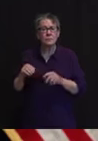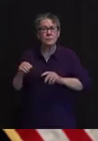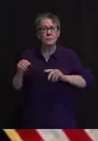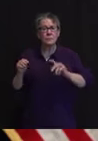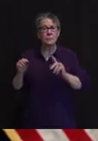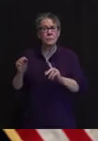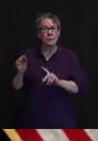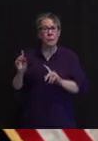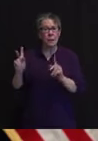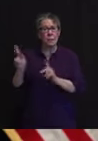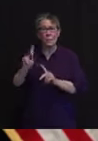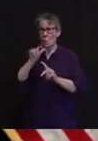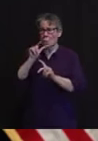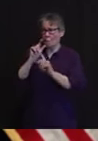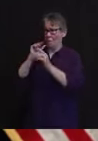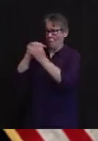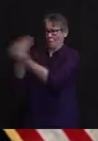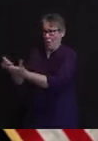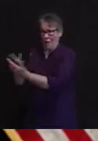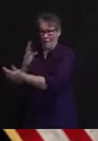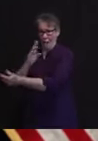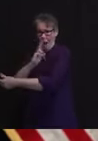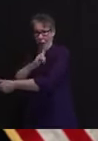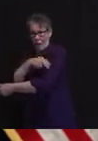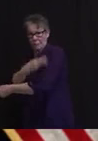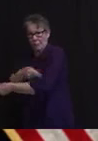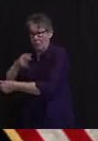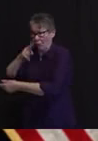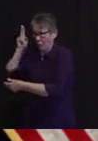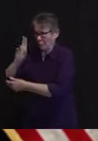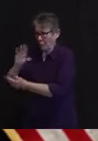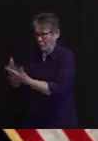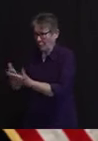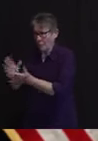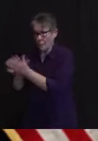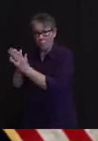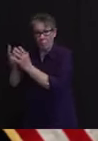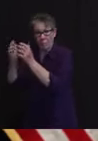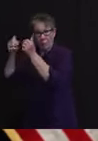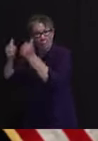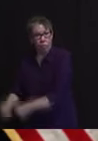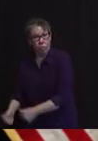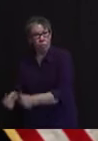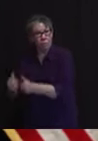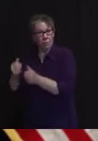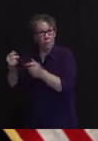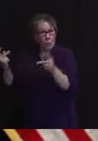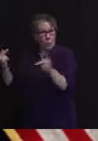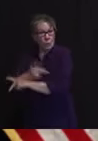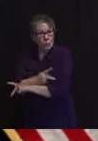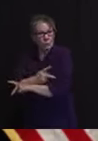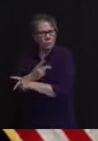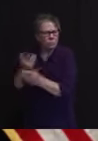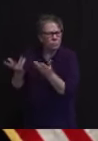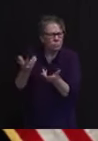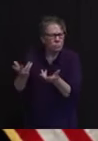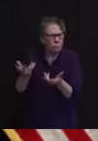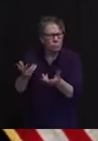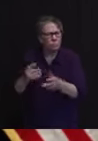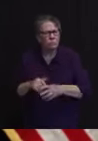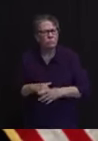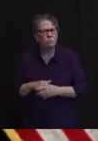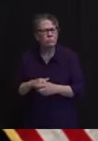Thank you for those. I would just make one comment, Judy. I think these are largely to you and perhaps to Pat. But